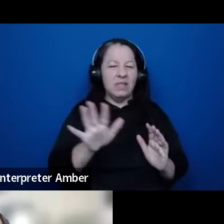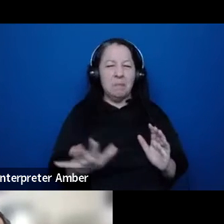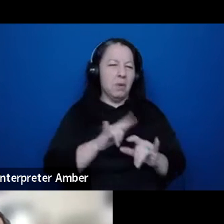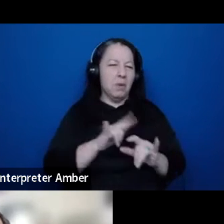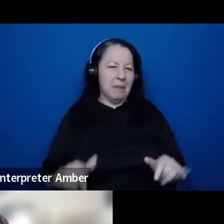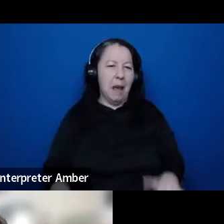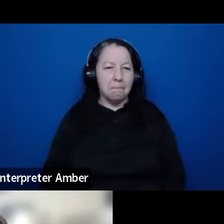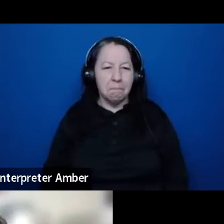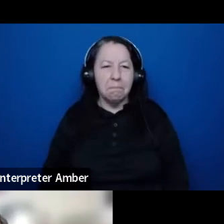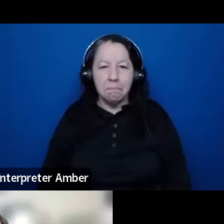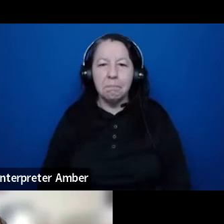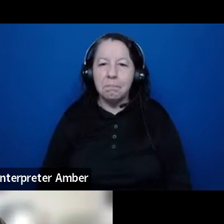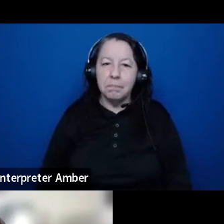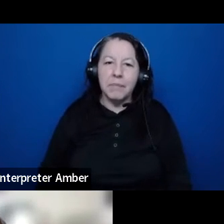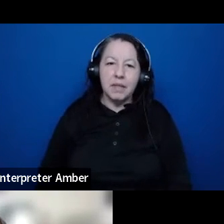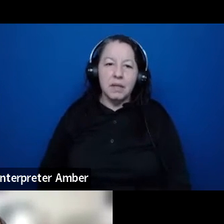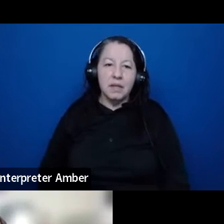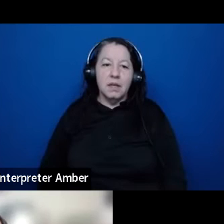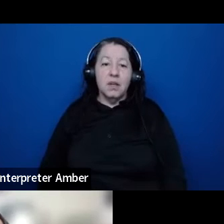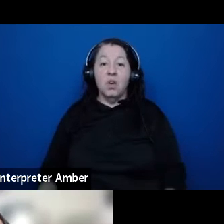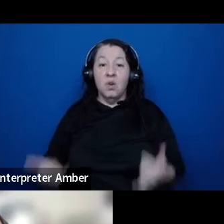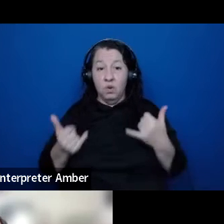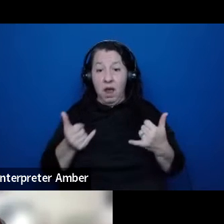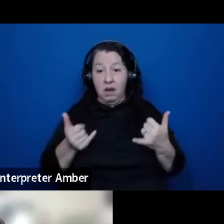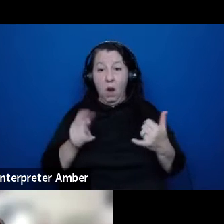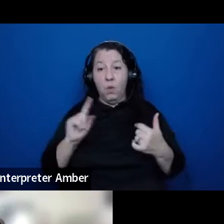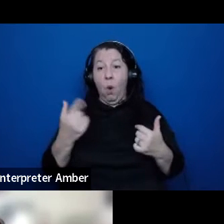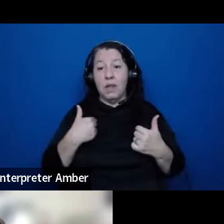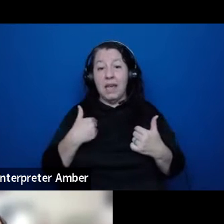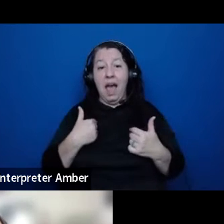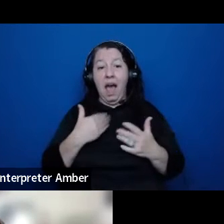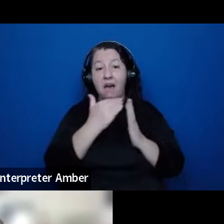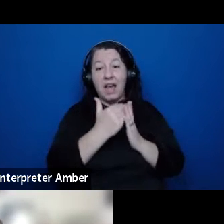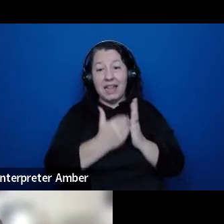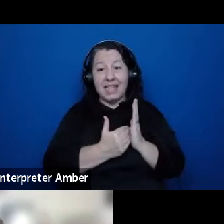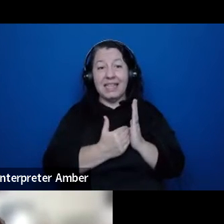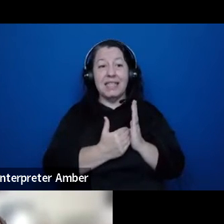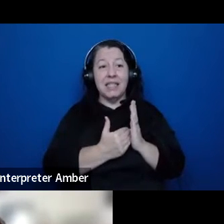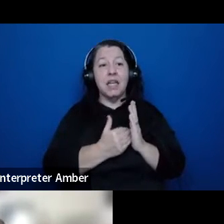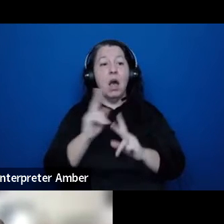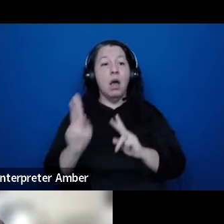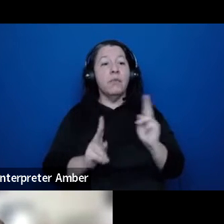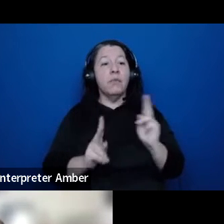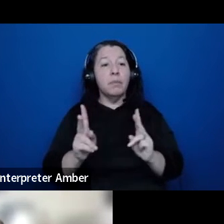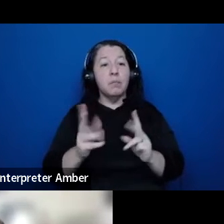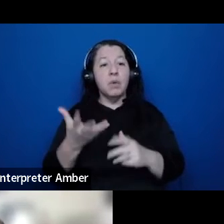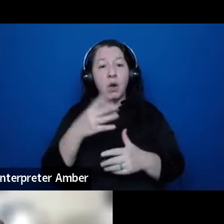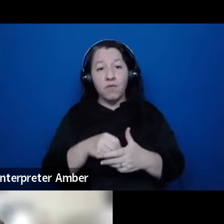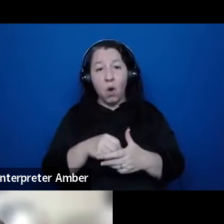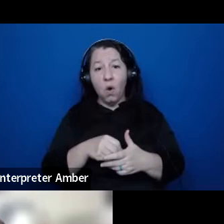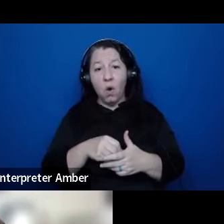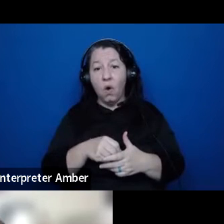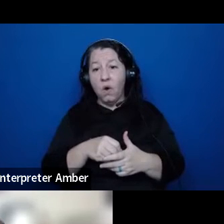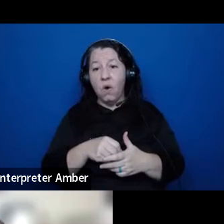timeline. So right now we only have a listing of those that are